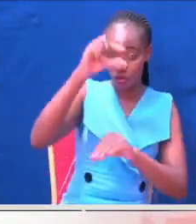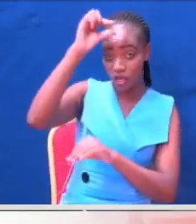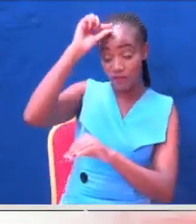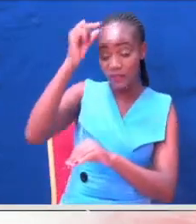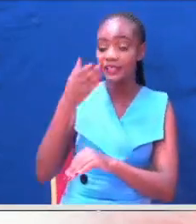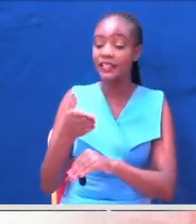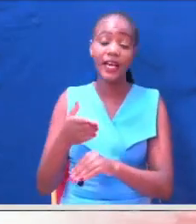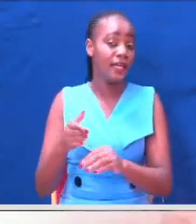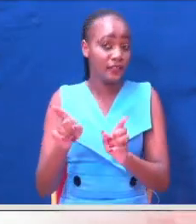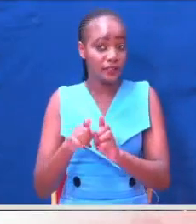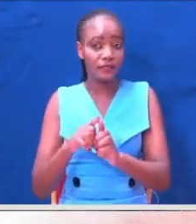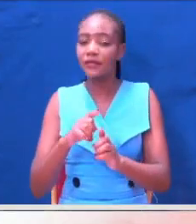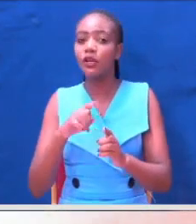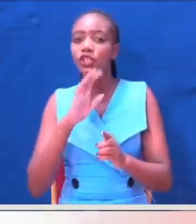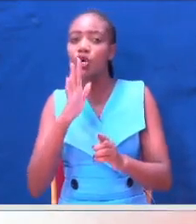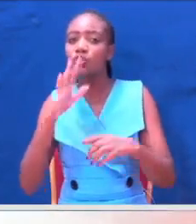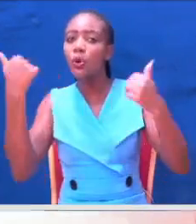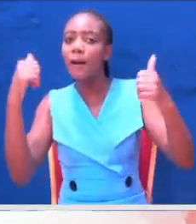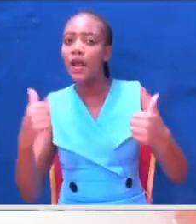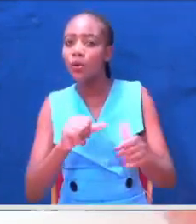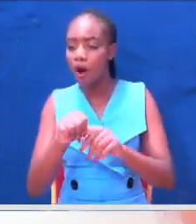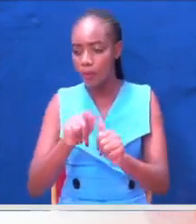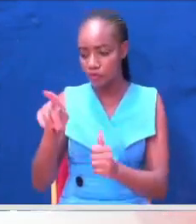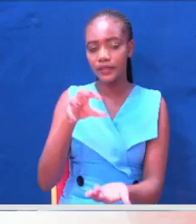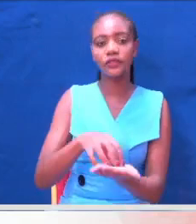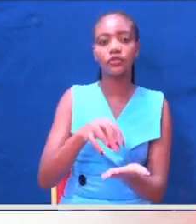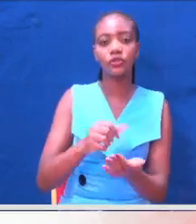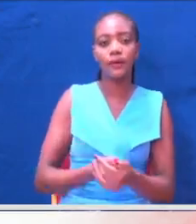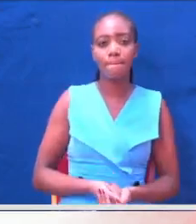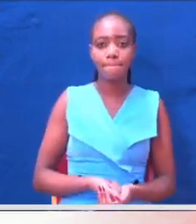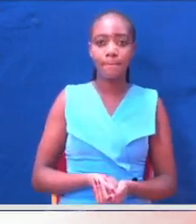Government, are yet to break their silence concerning Aydin's